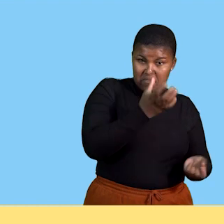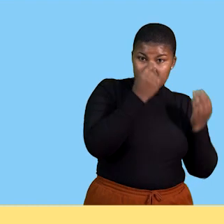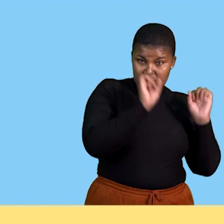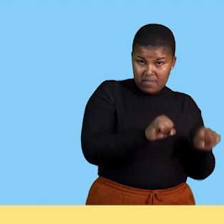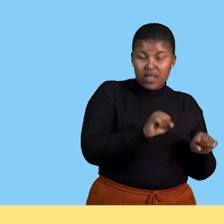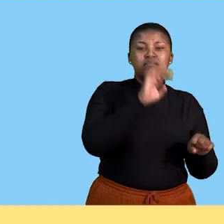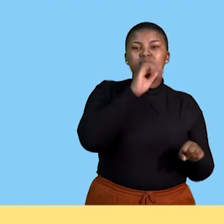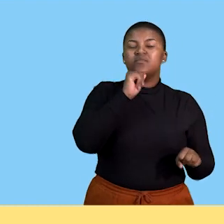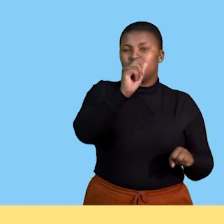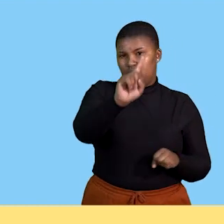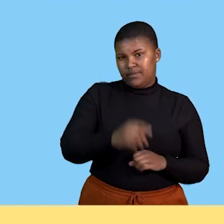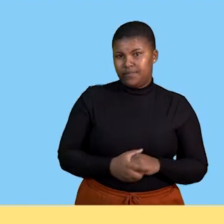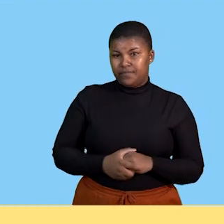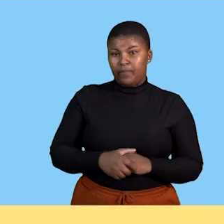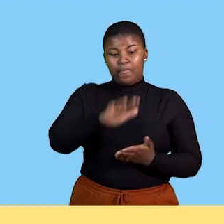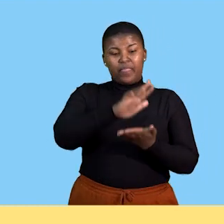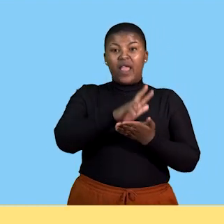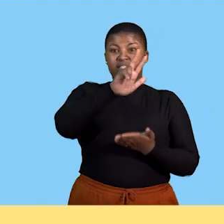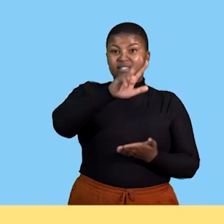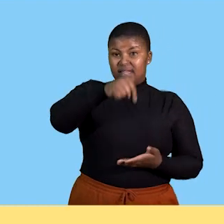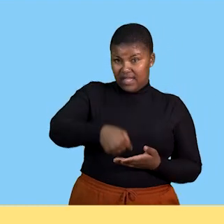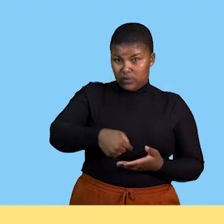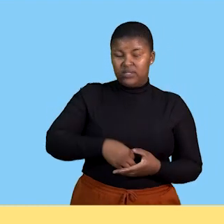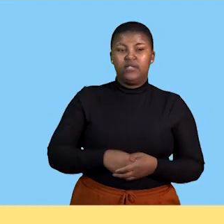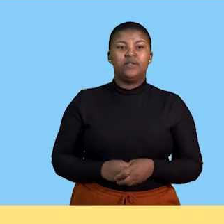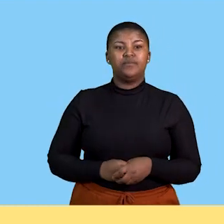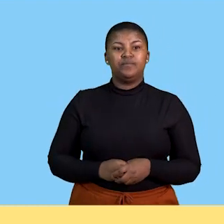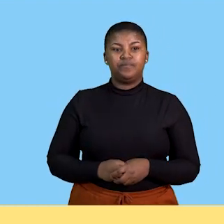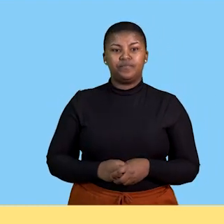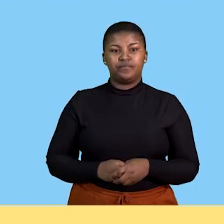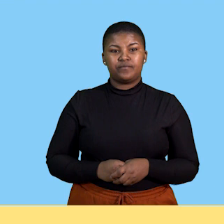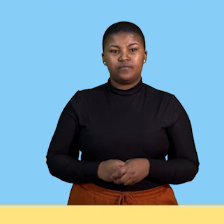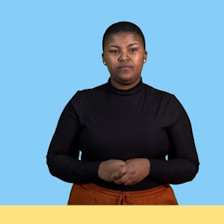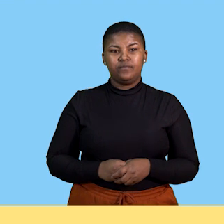we will say 18,000